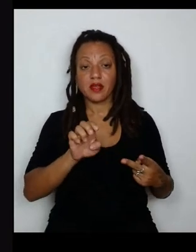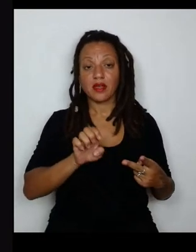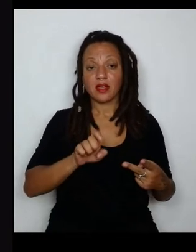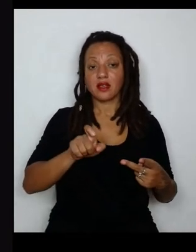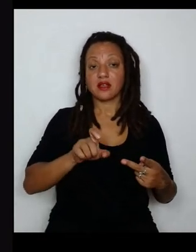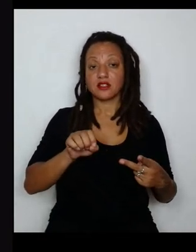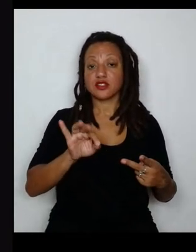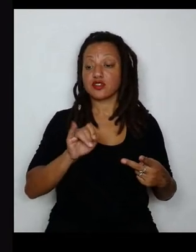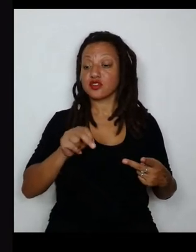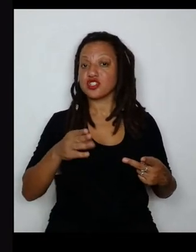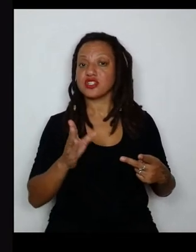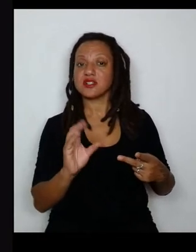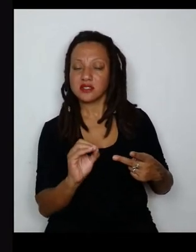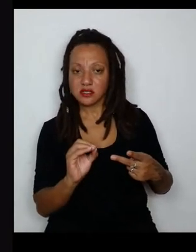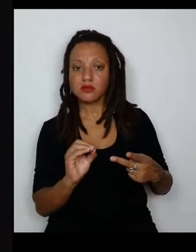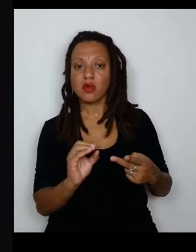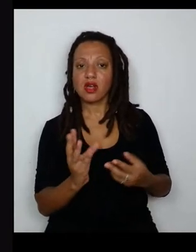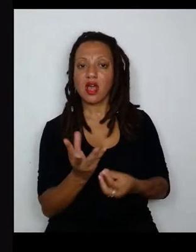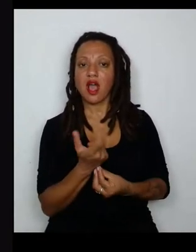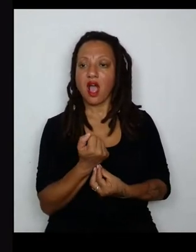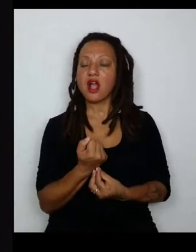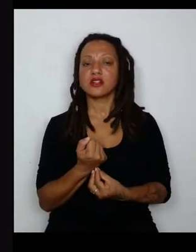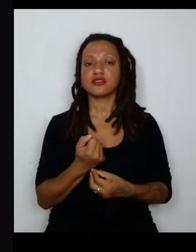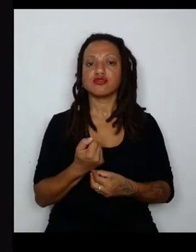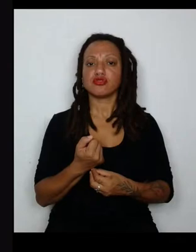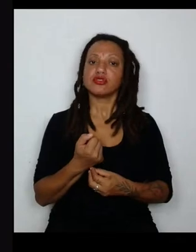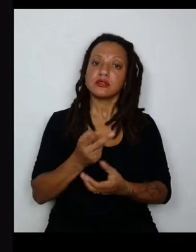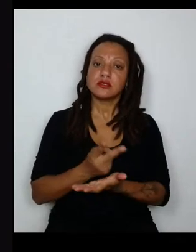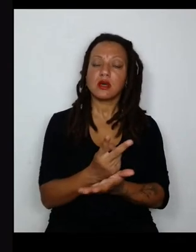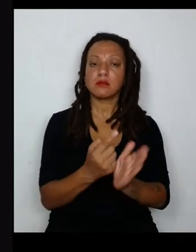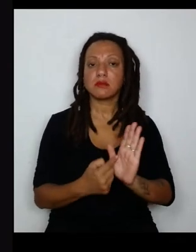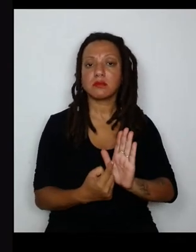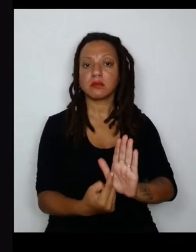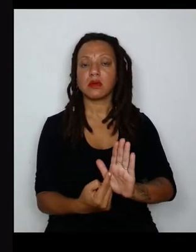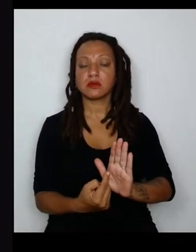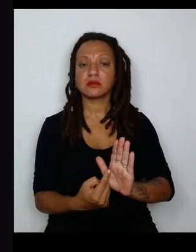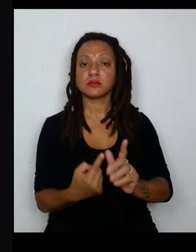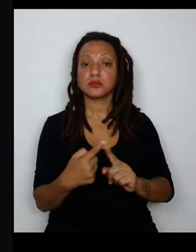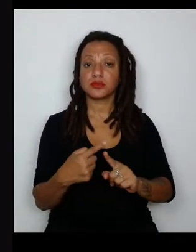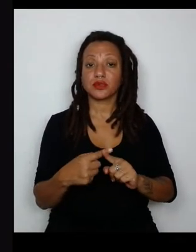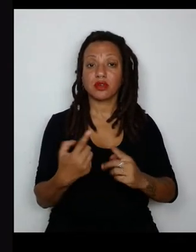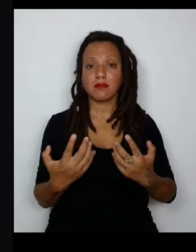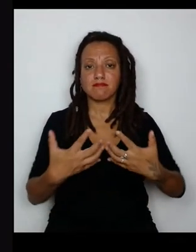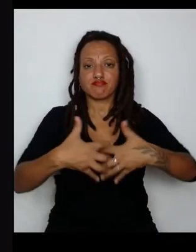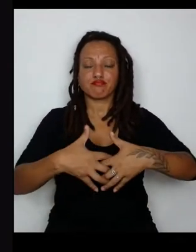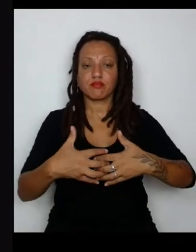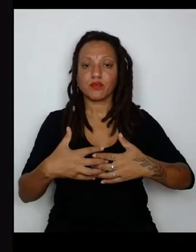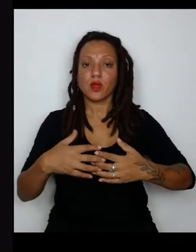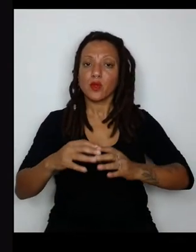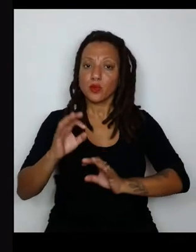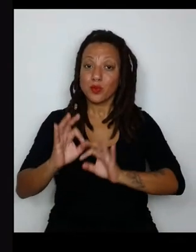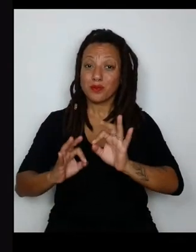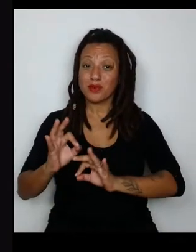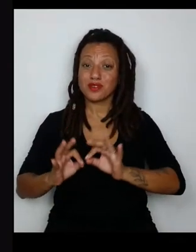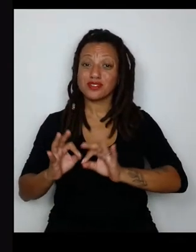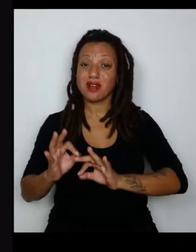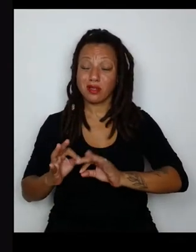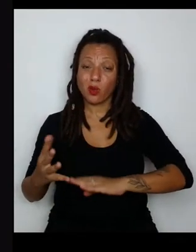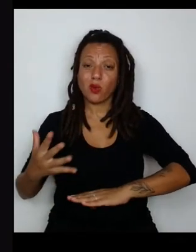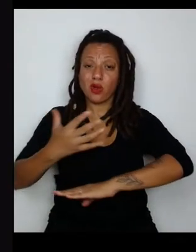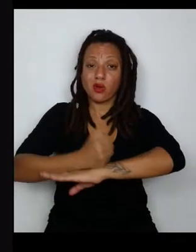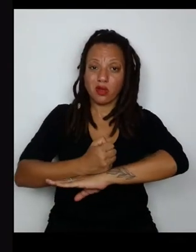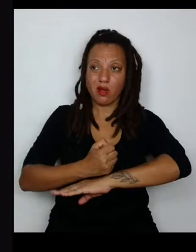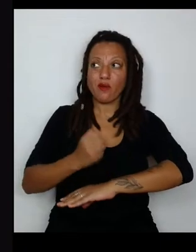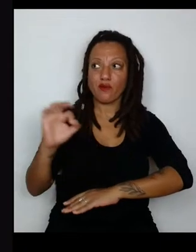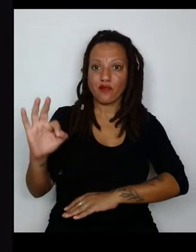these are enmeshed in the french colonial project and its malign effects on colonized peoples